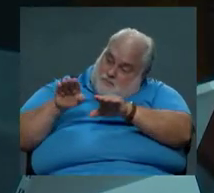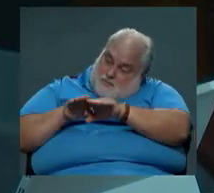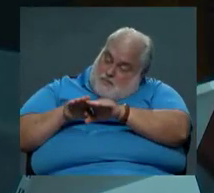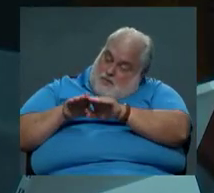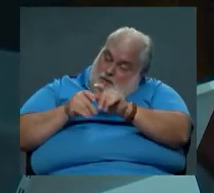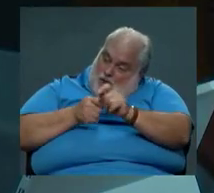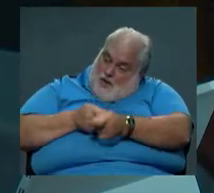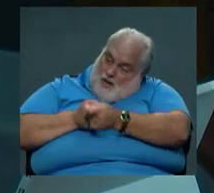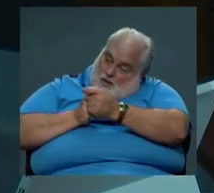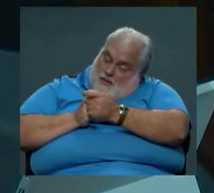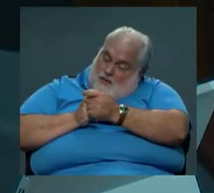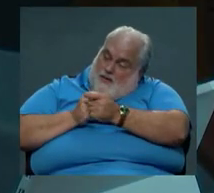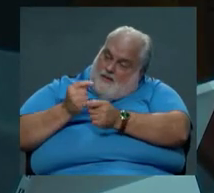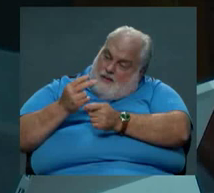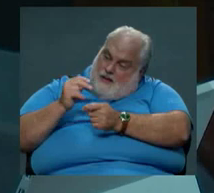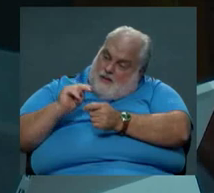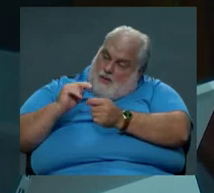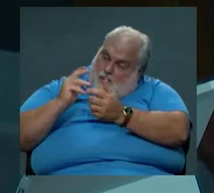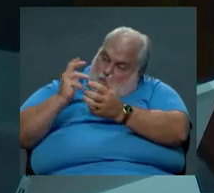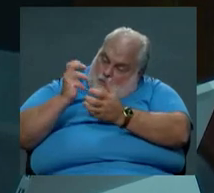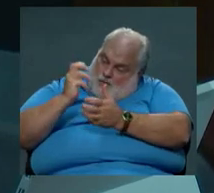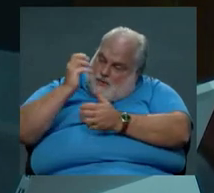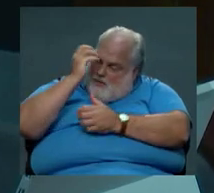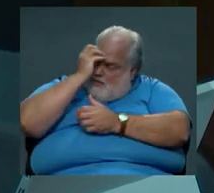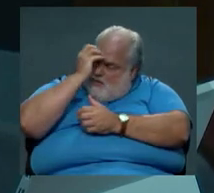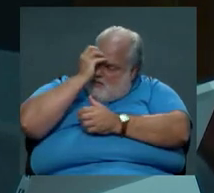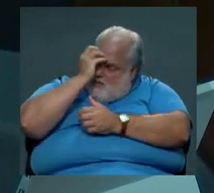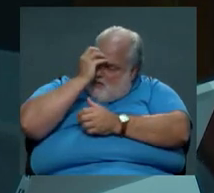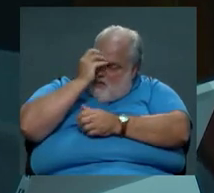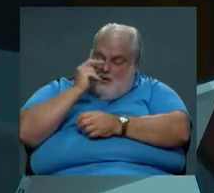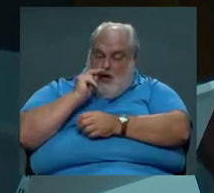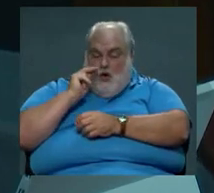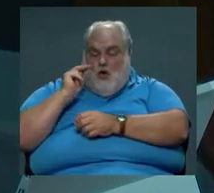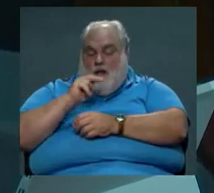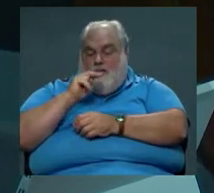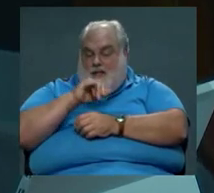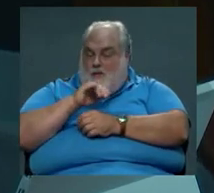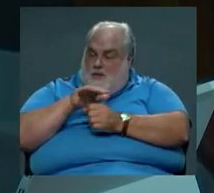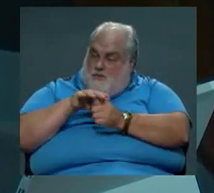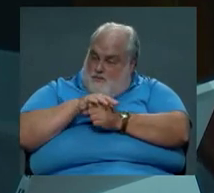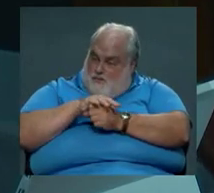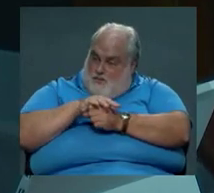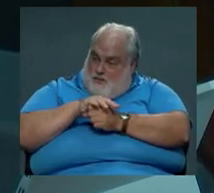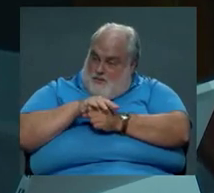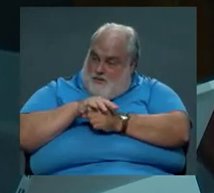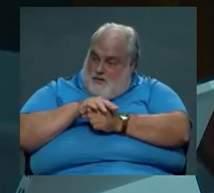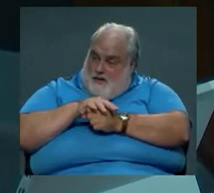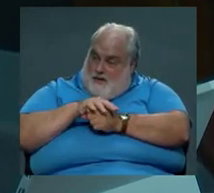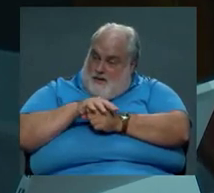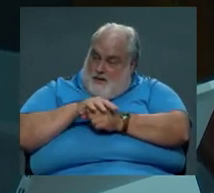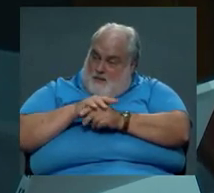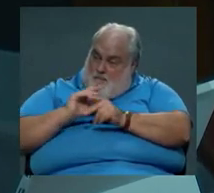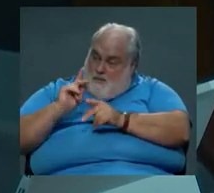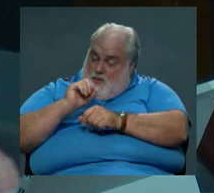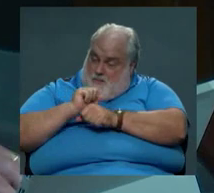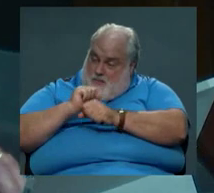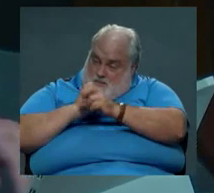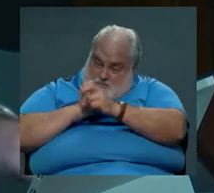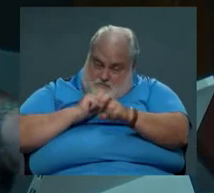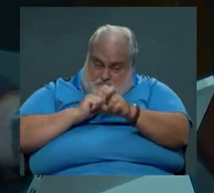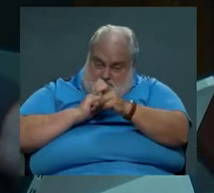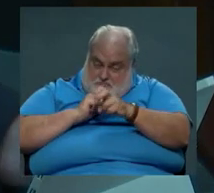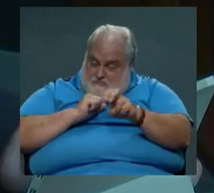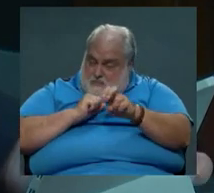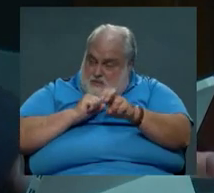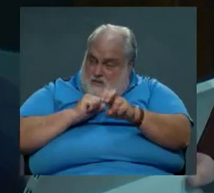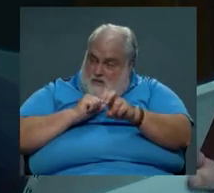courses, that we would want to look at this one fully too, and if we have employees that need to be relocated